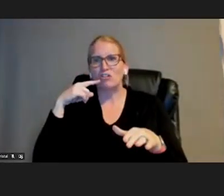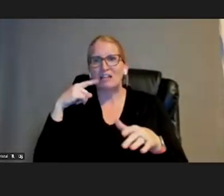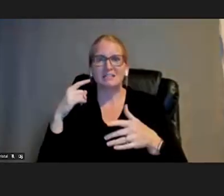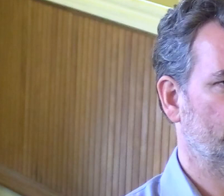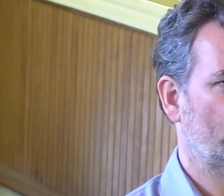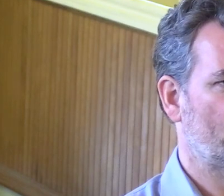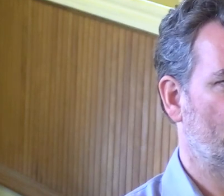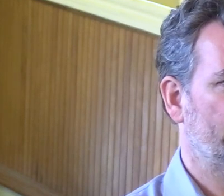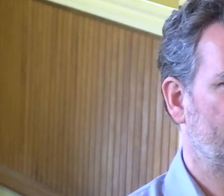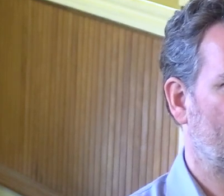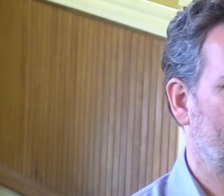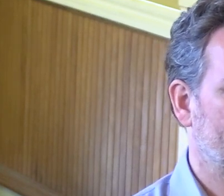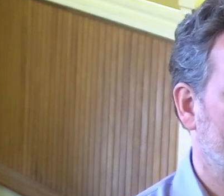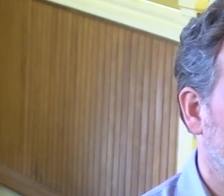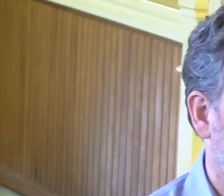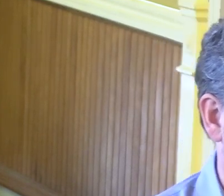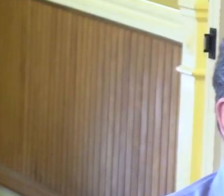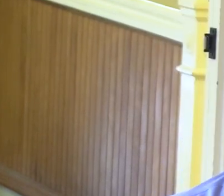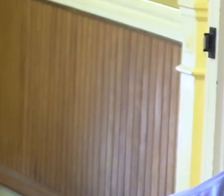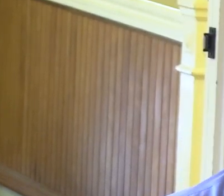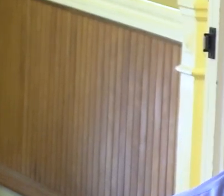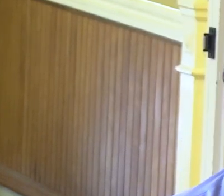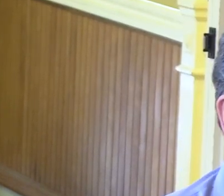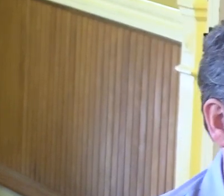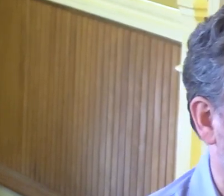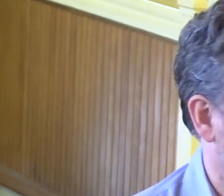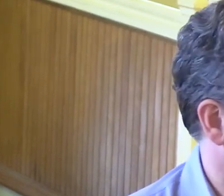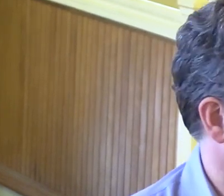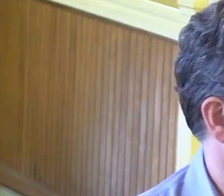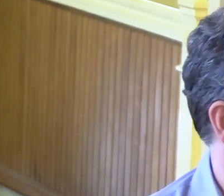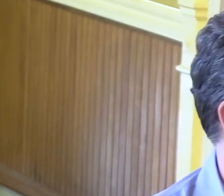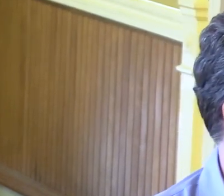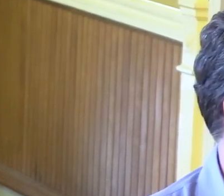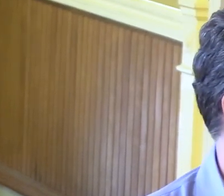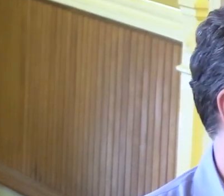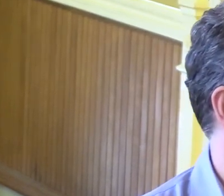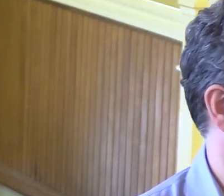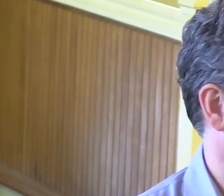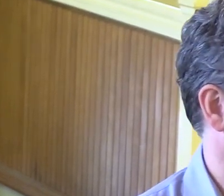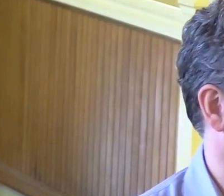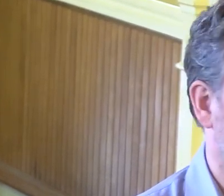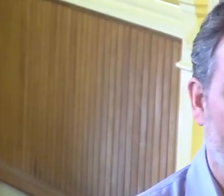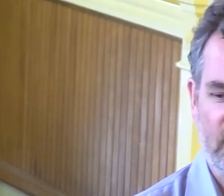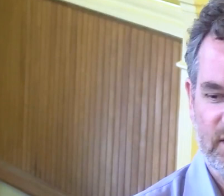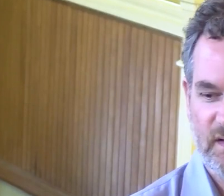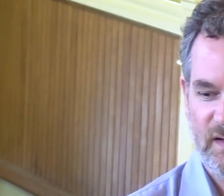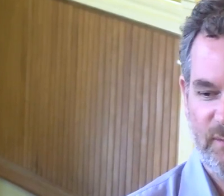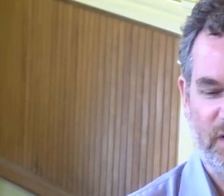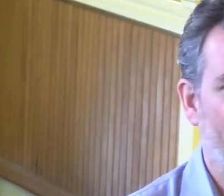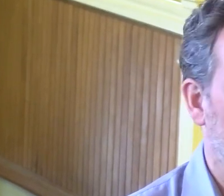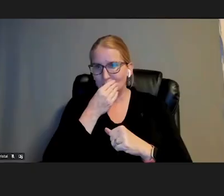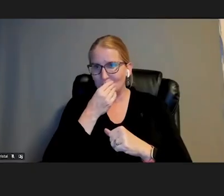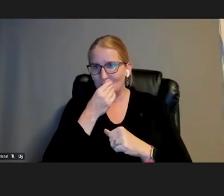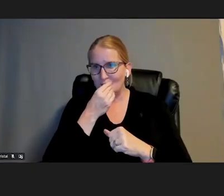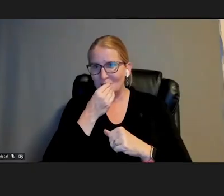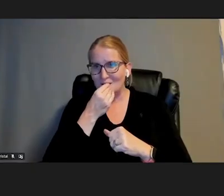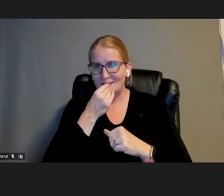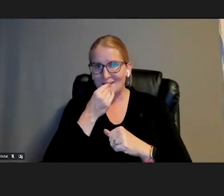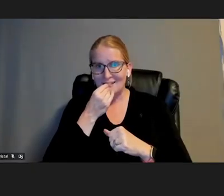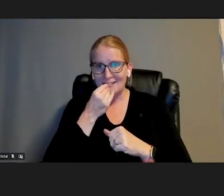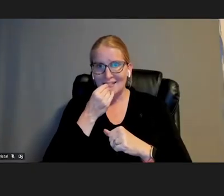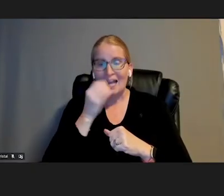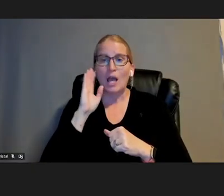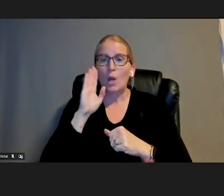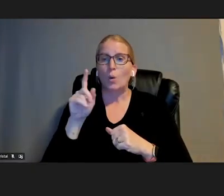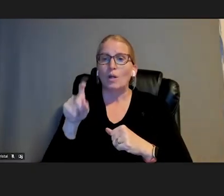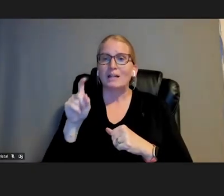Hunter. Thank you, Alex. Since there's no one here in person, is there anybody on? And I will need audio